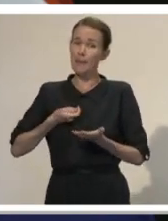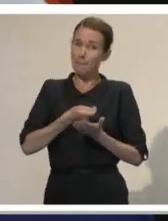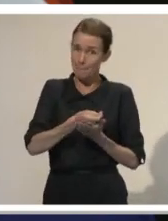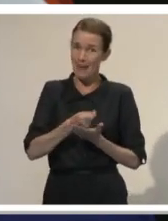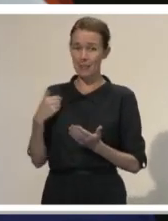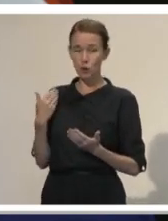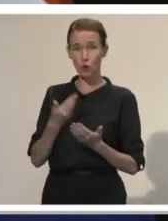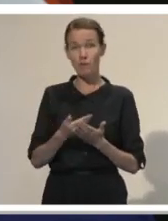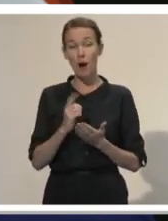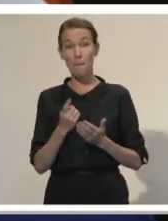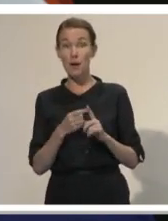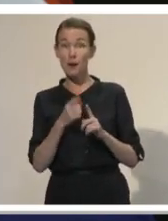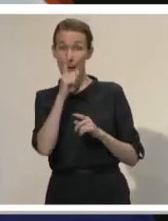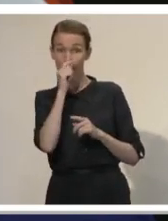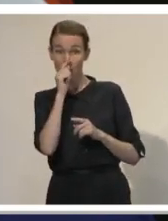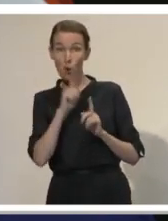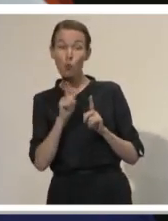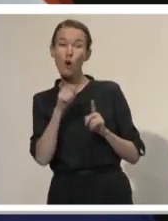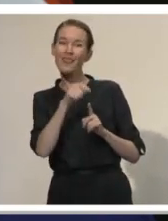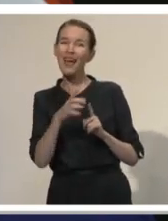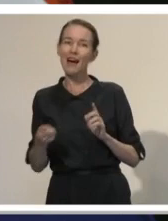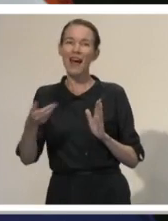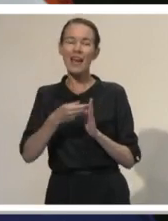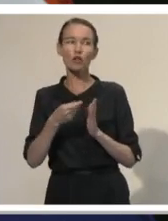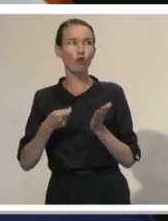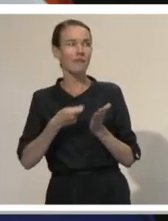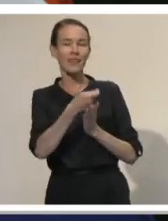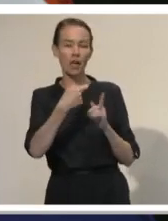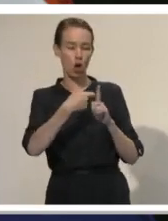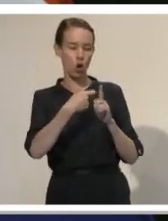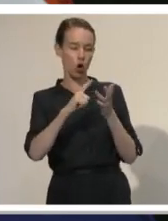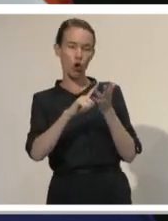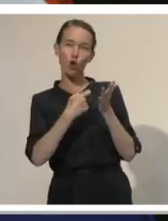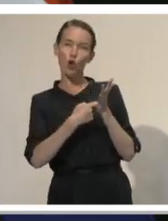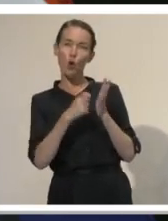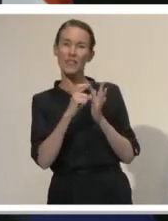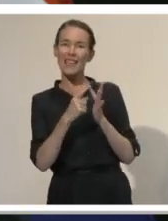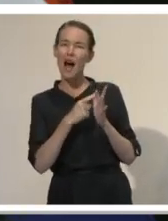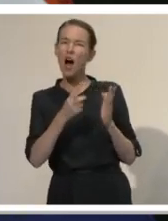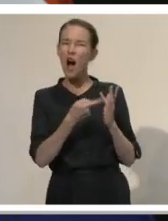transmission company that might pay fees to Cordia or themselves, so I'm sure Treasury will sort that out.